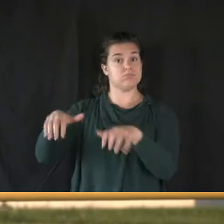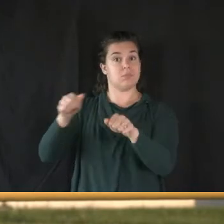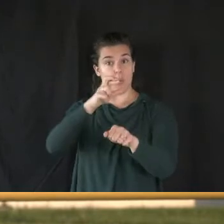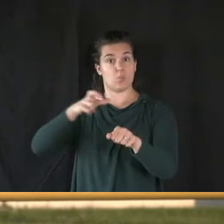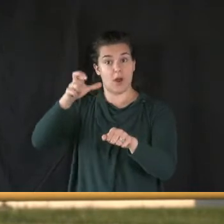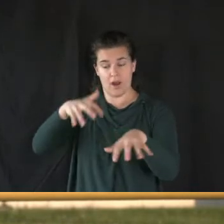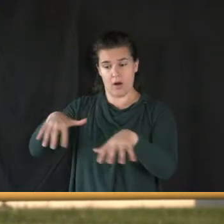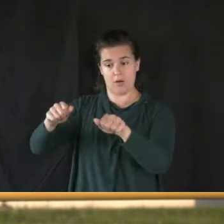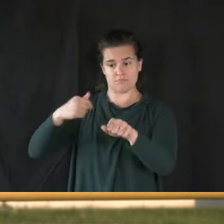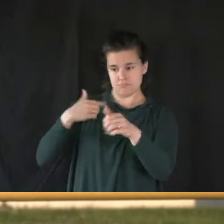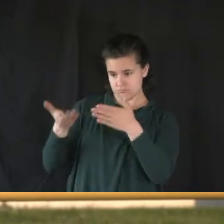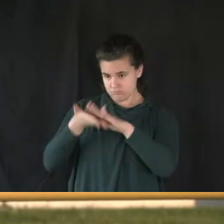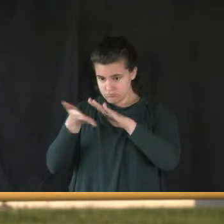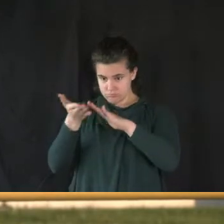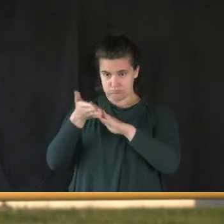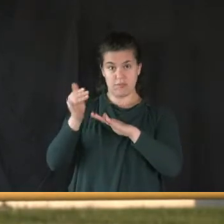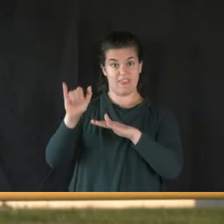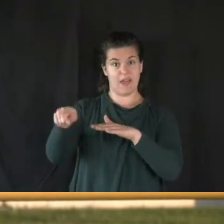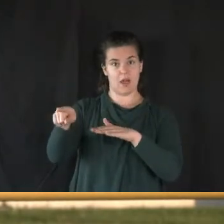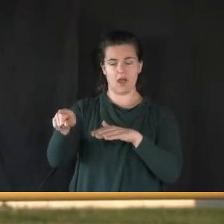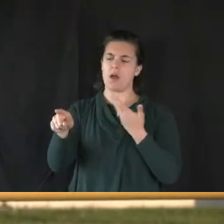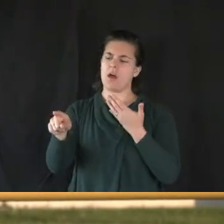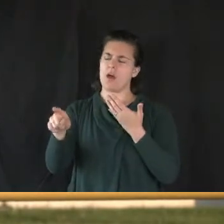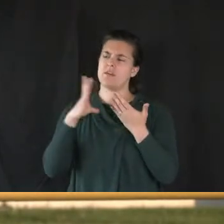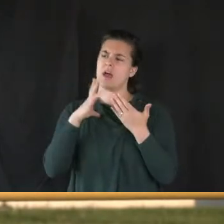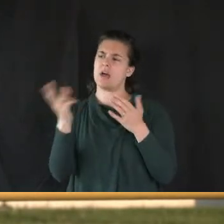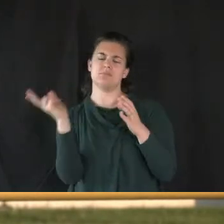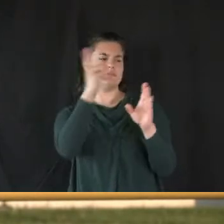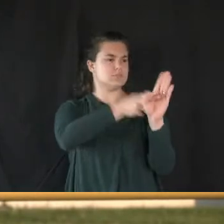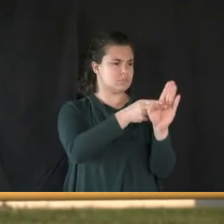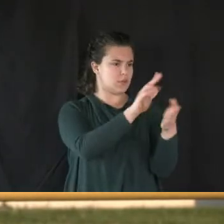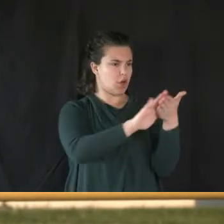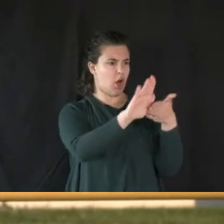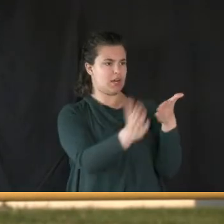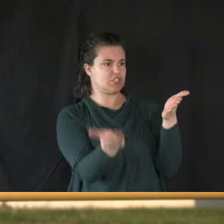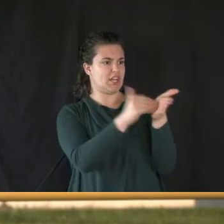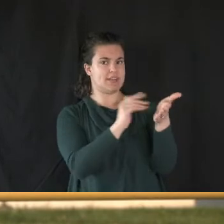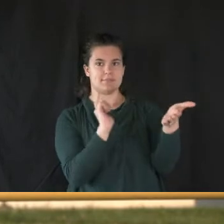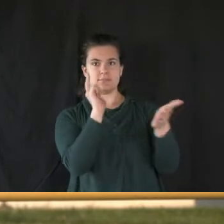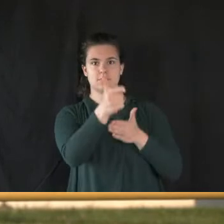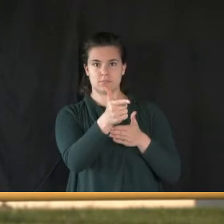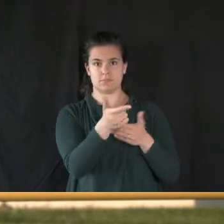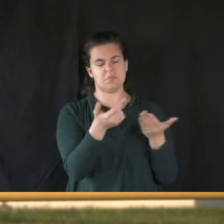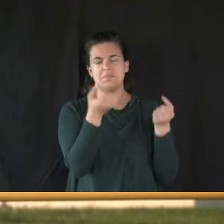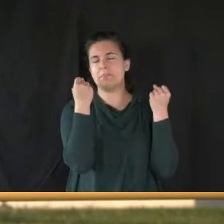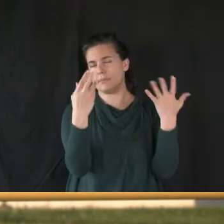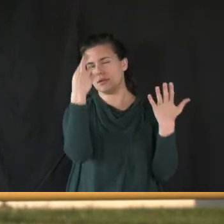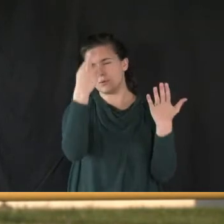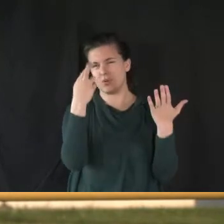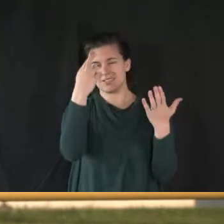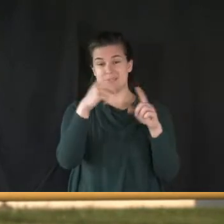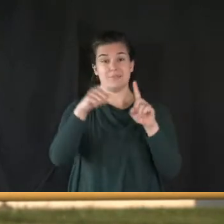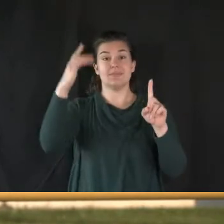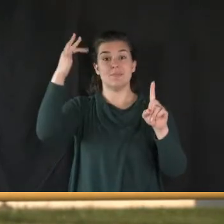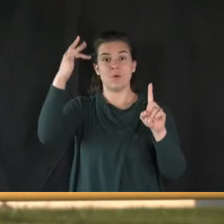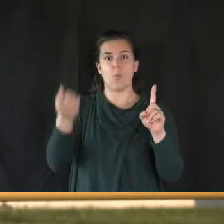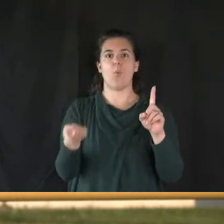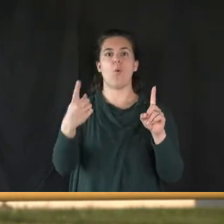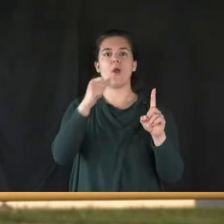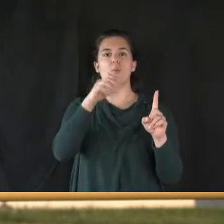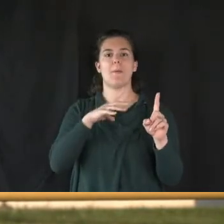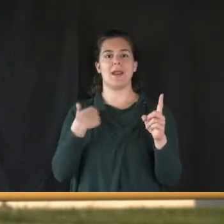went back to college for a variety of reasons, but truth be told, a large part was because of a woman I